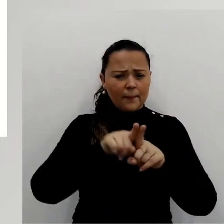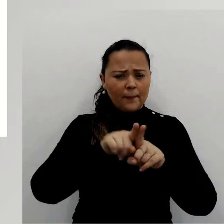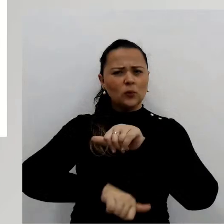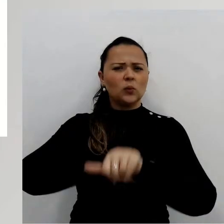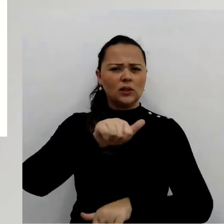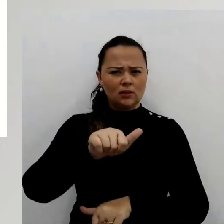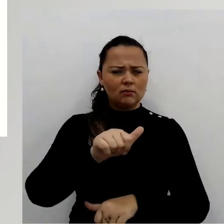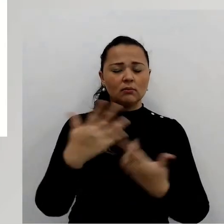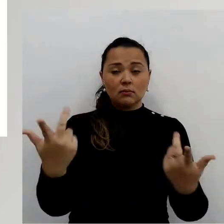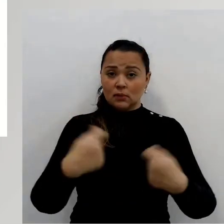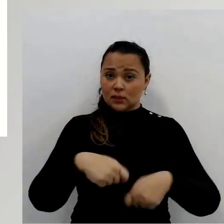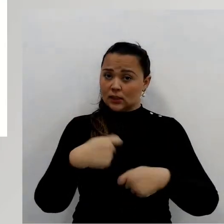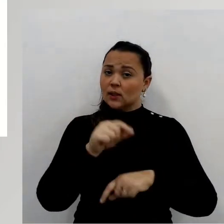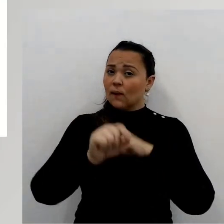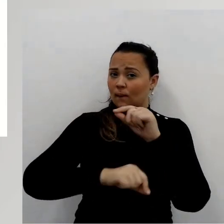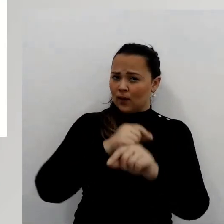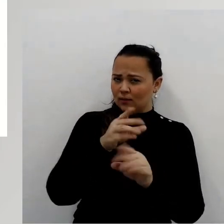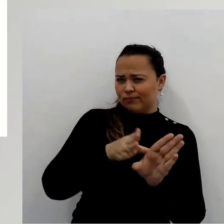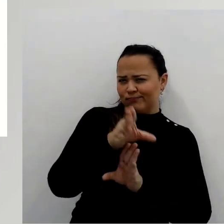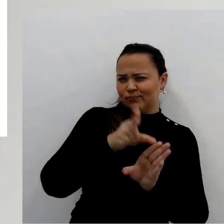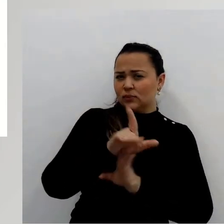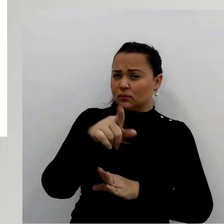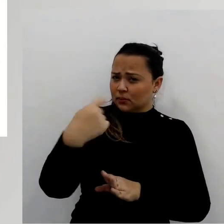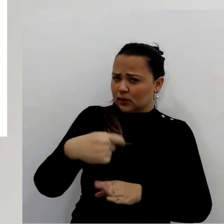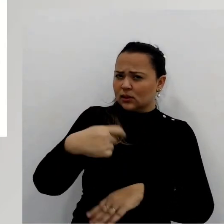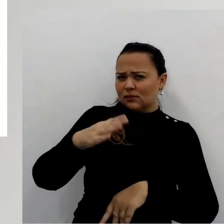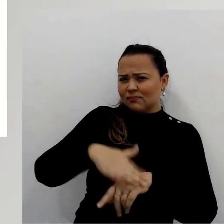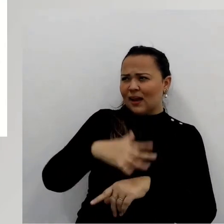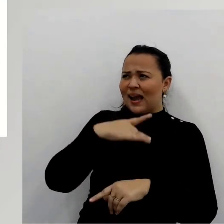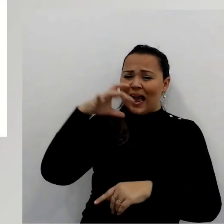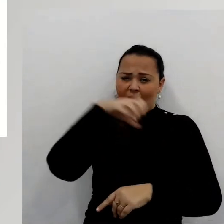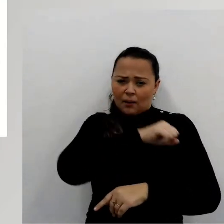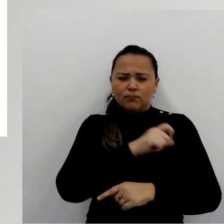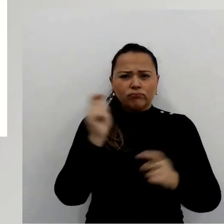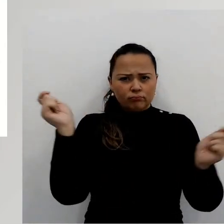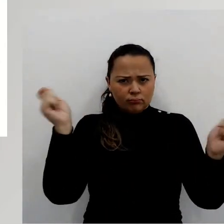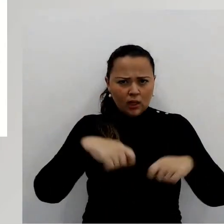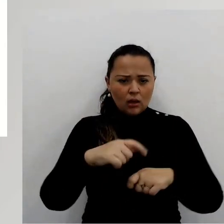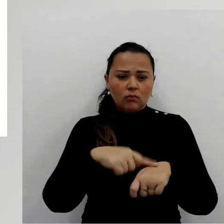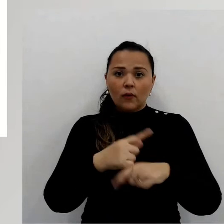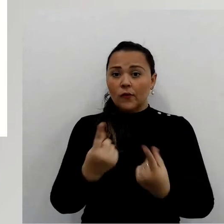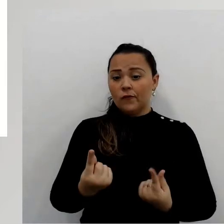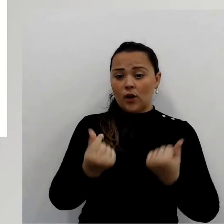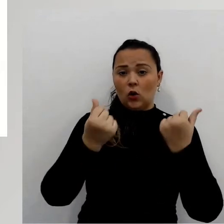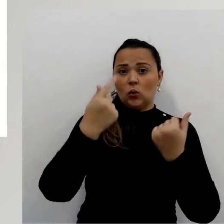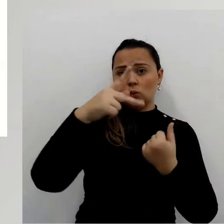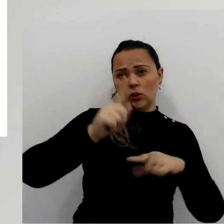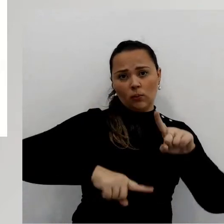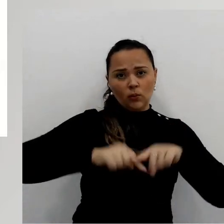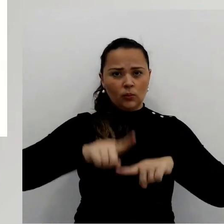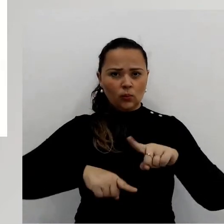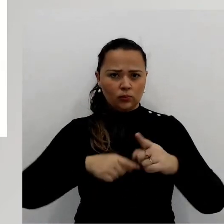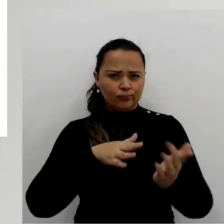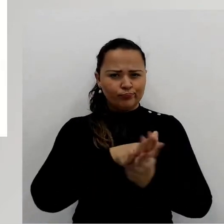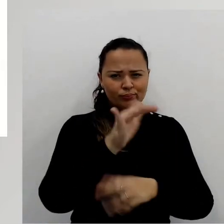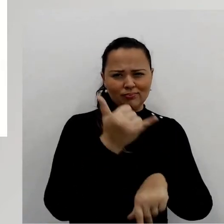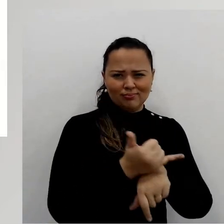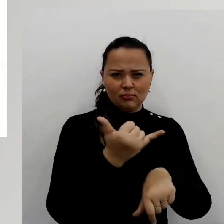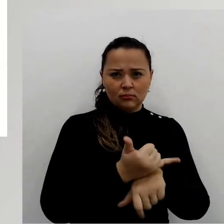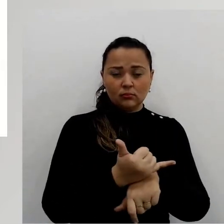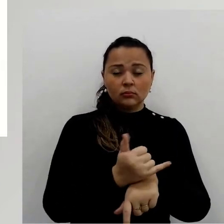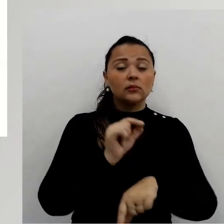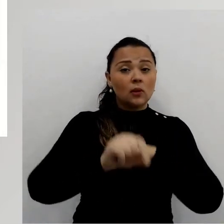need to maximize the value of your equipment. So yes, the digital technology is very